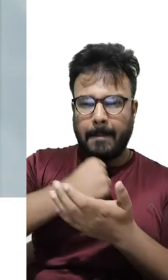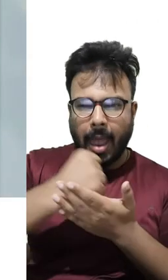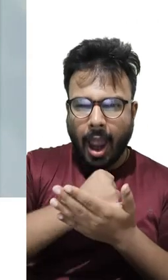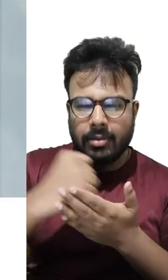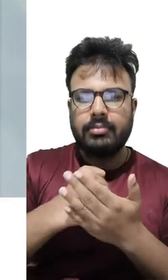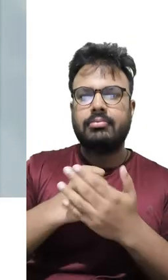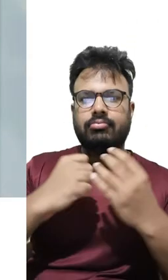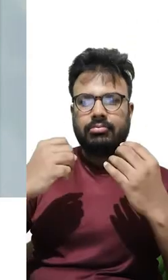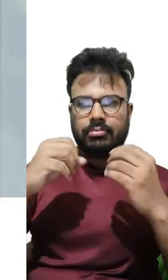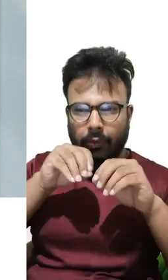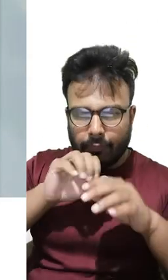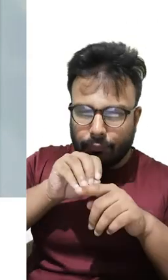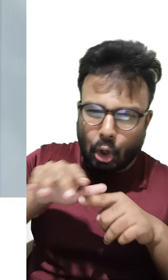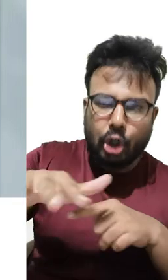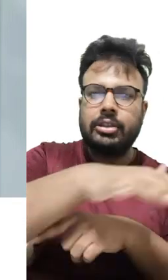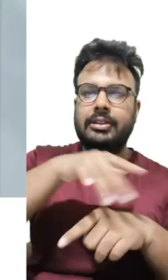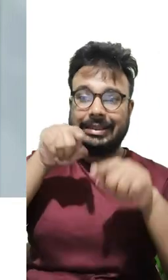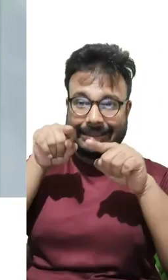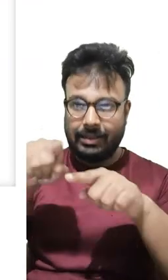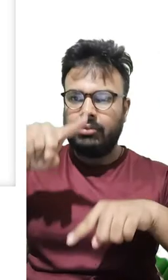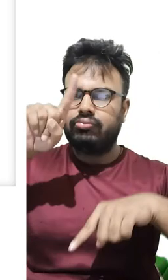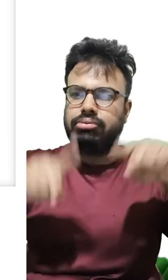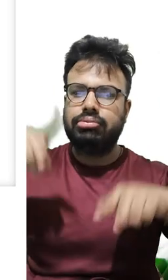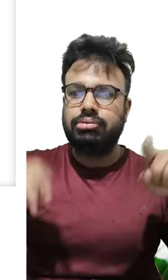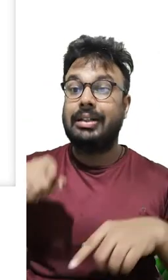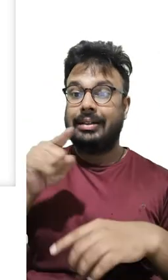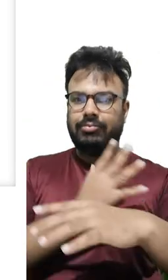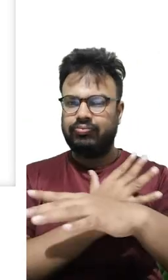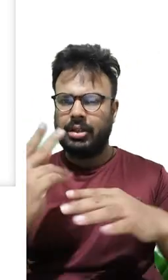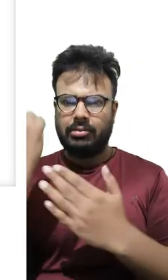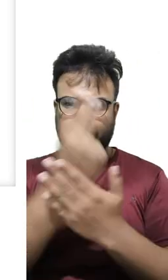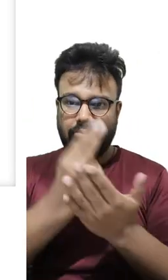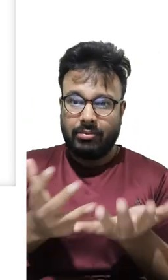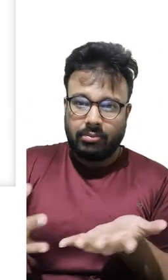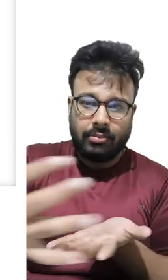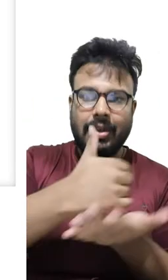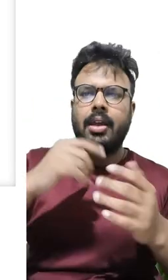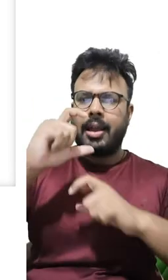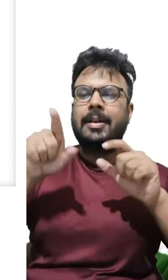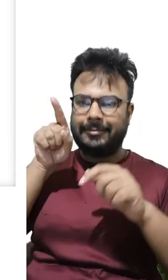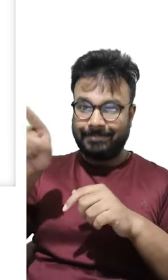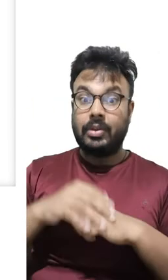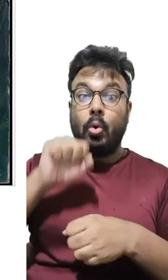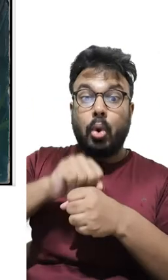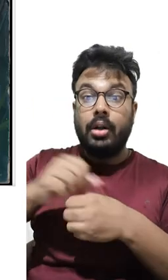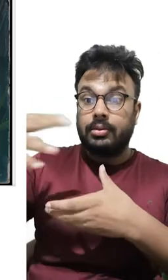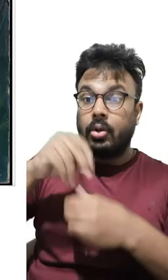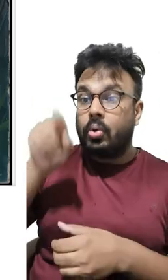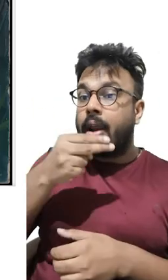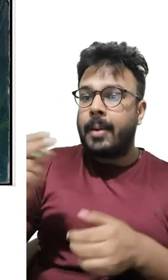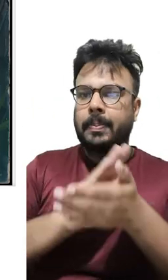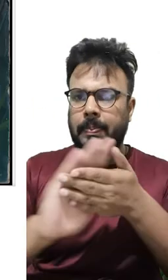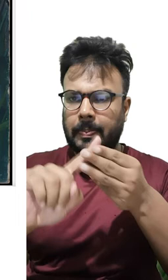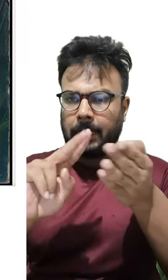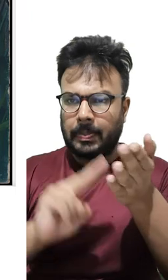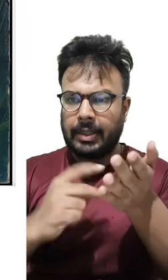his influences were diverse and far-ranging. He drew from Kaligat paintings, company style paintings, the works of Henri